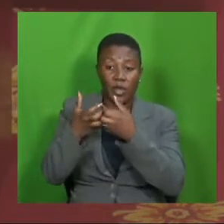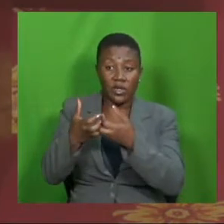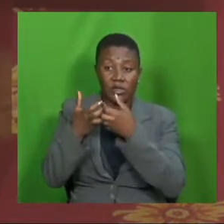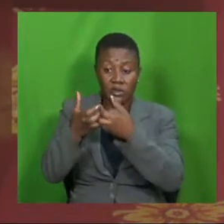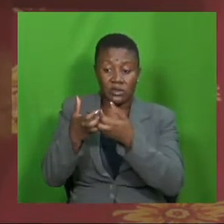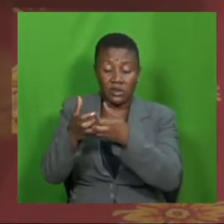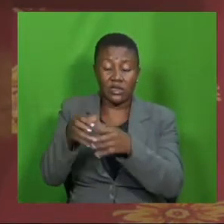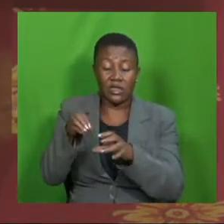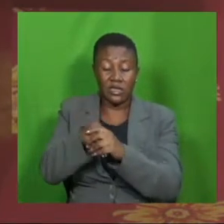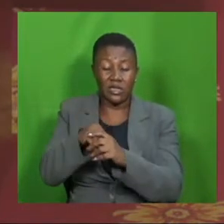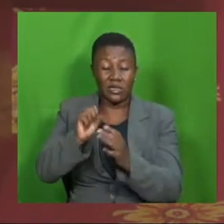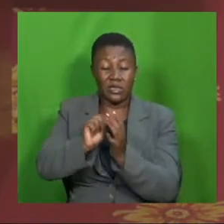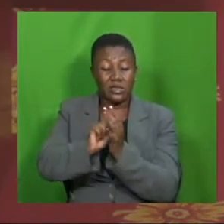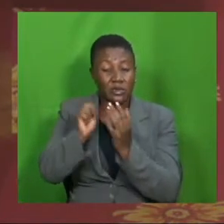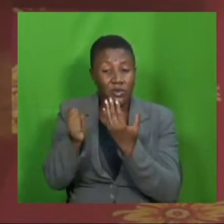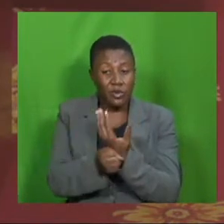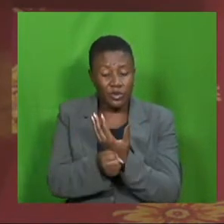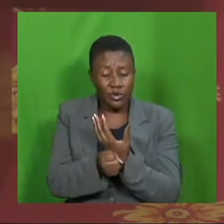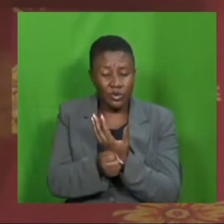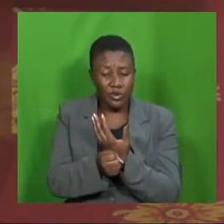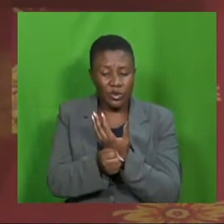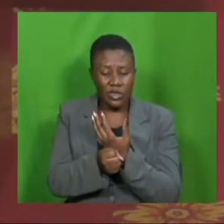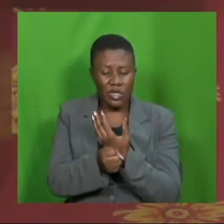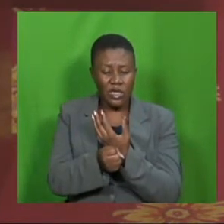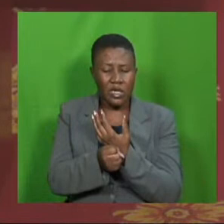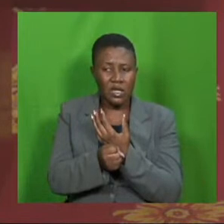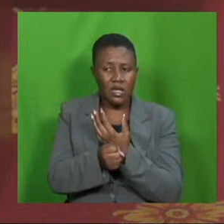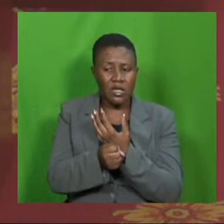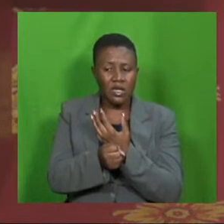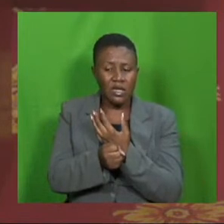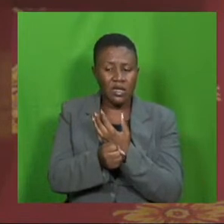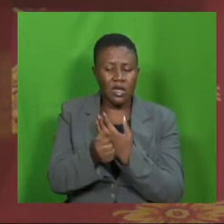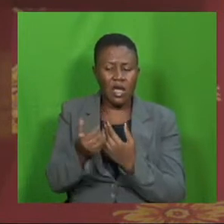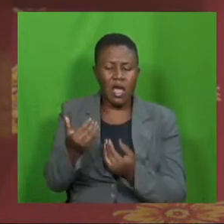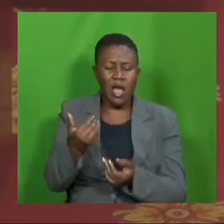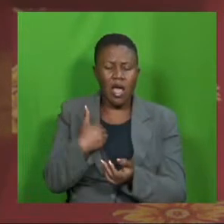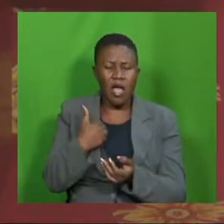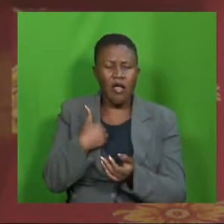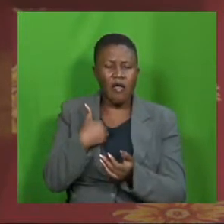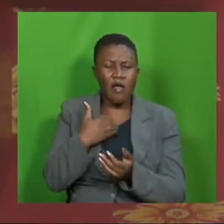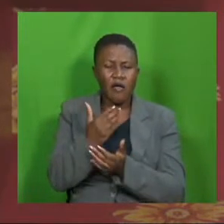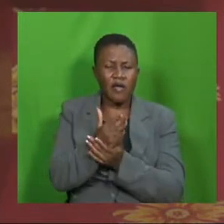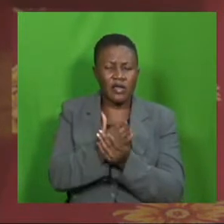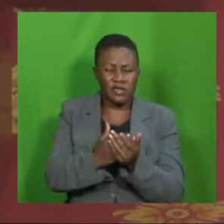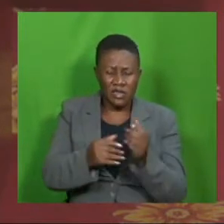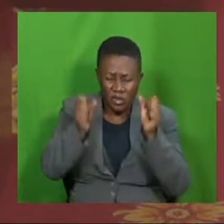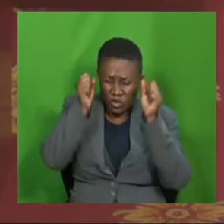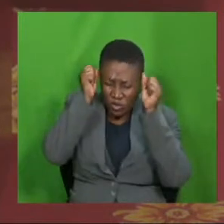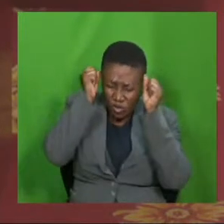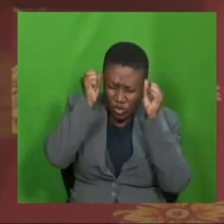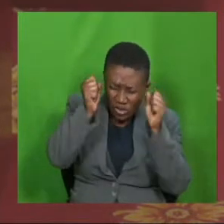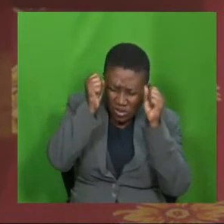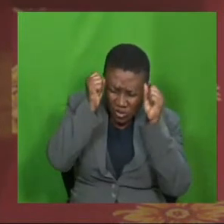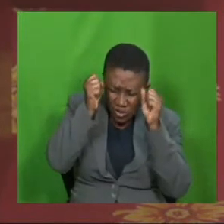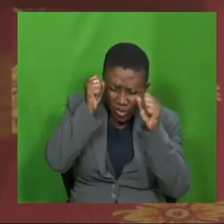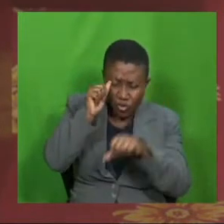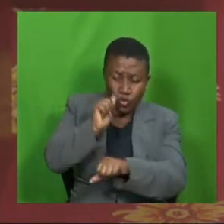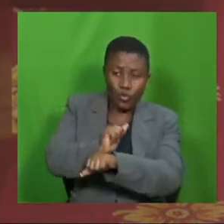September, Mr. Speaker, there used to be a serious cycle operation on the